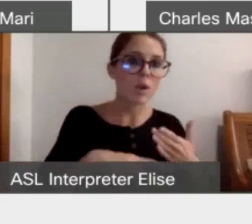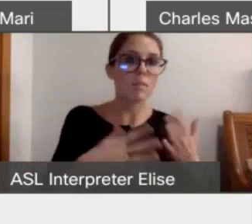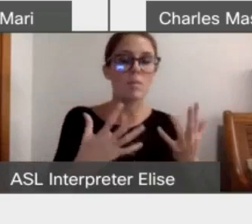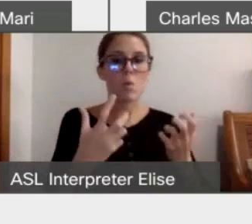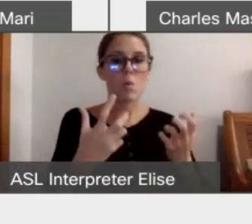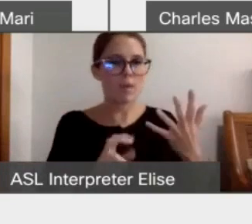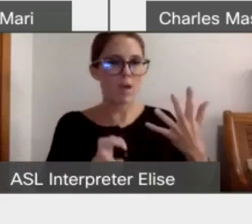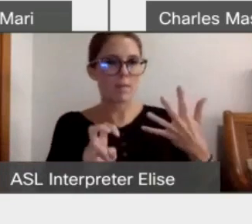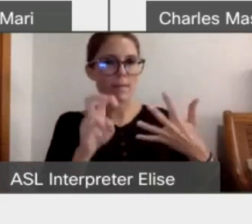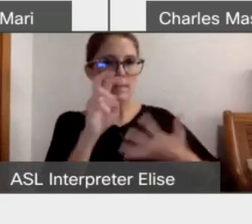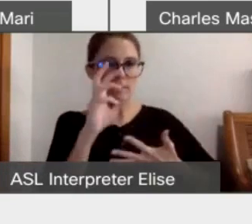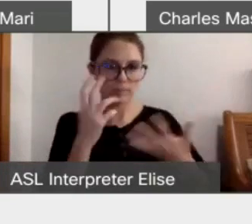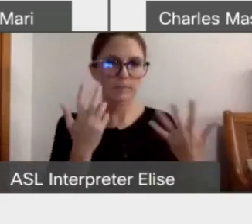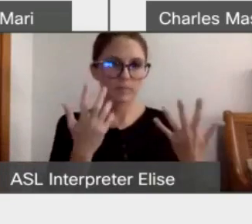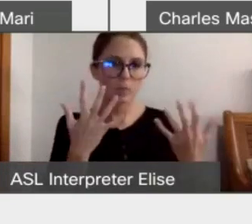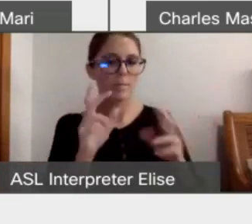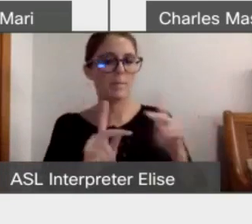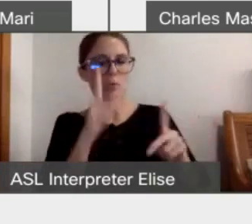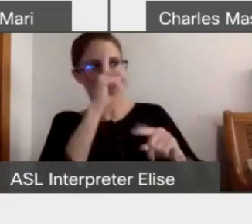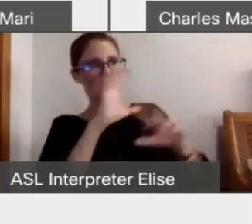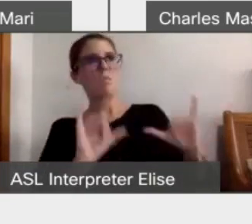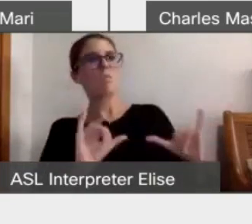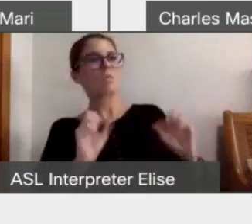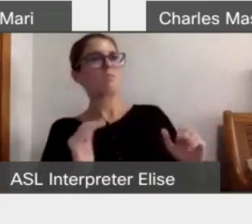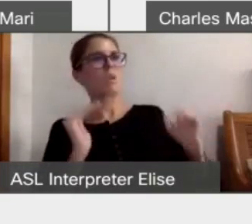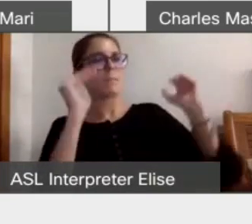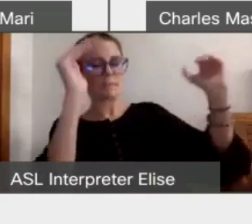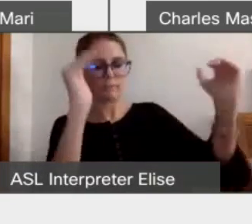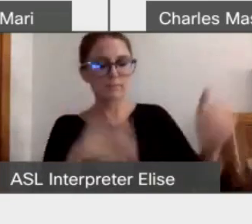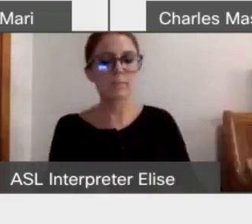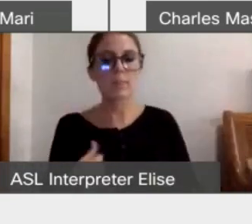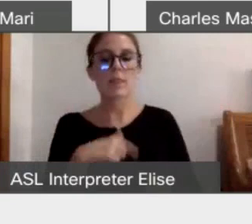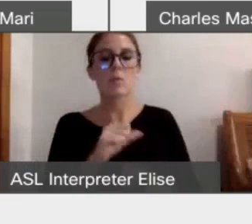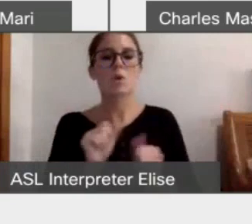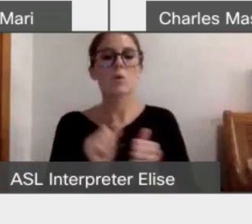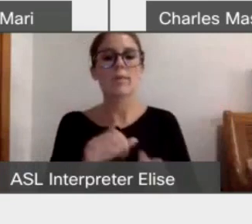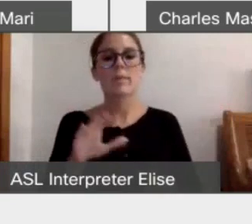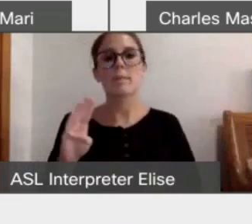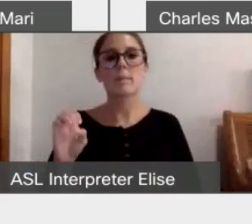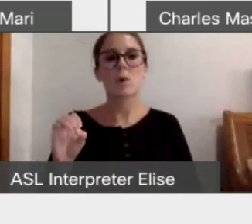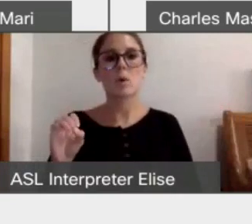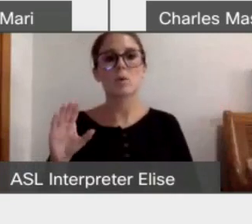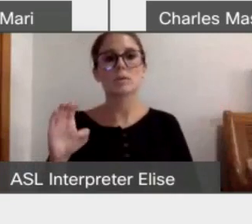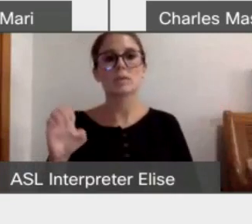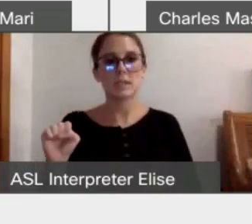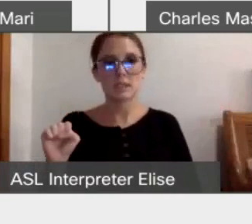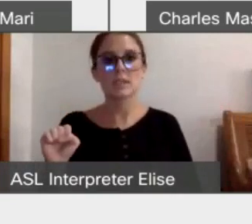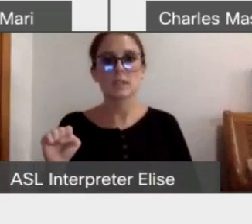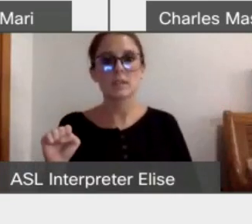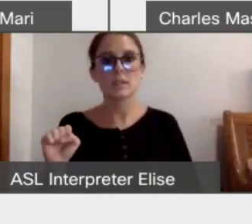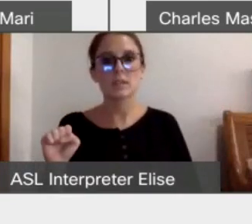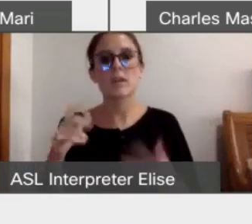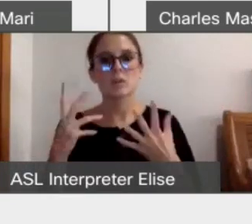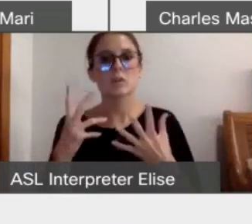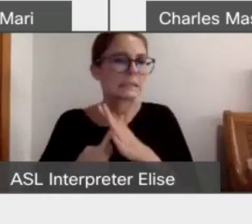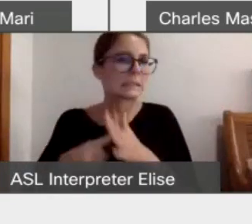is a pathway here. We're working with SUNY and with BOCES also, to pilot some programs to help